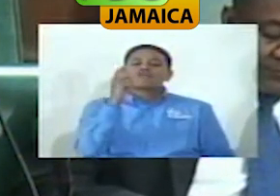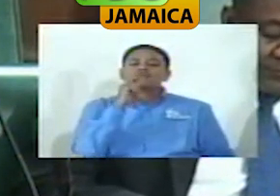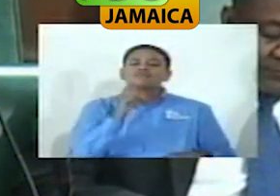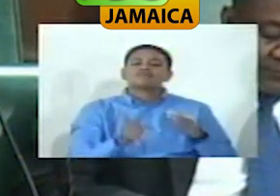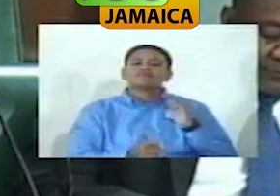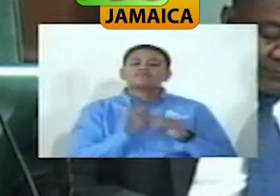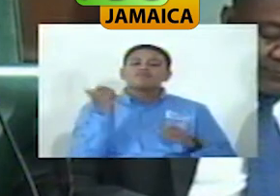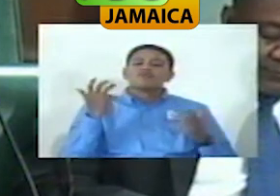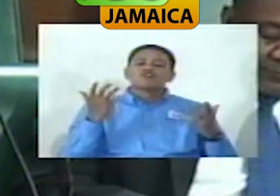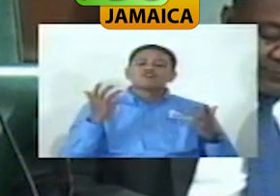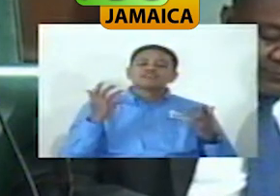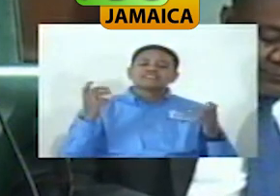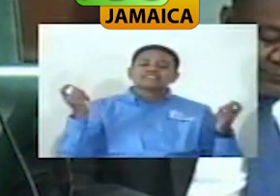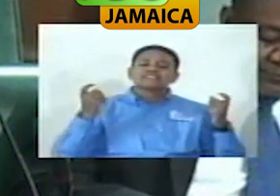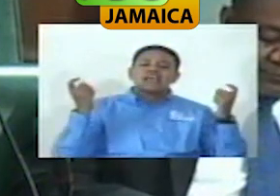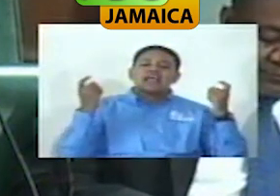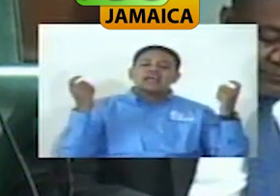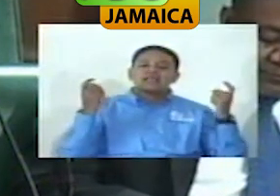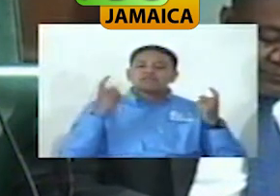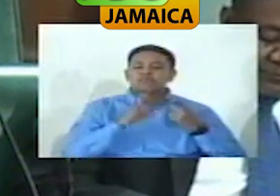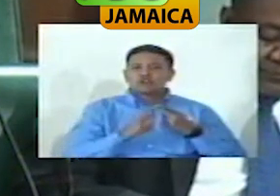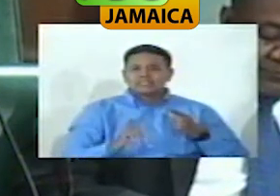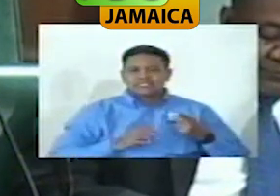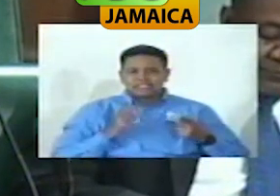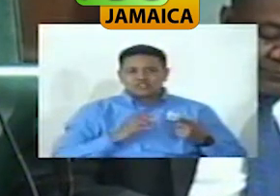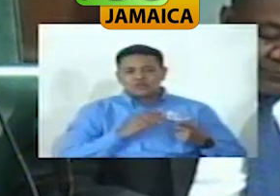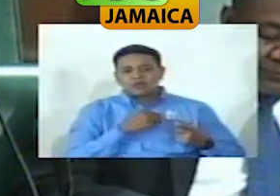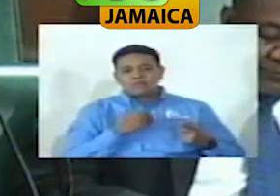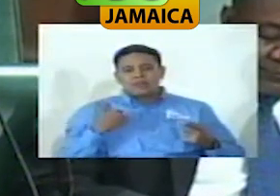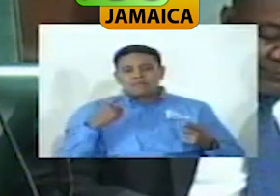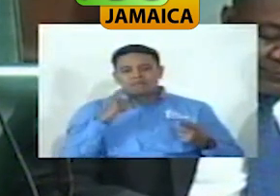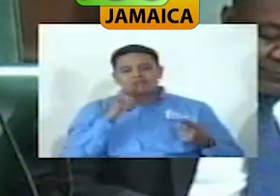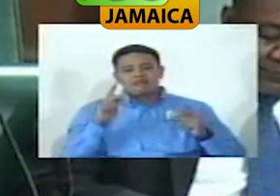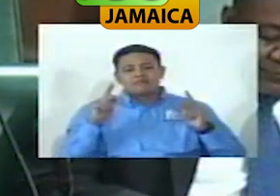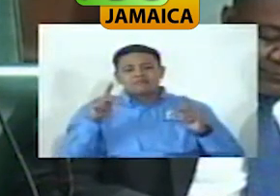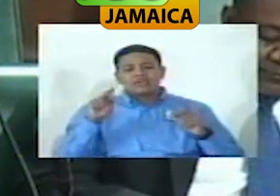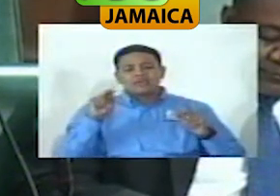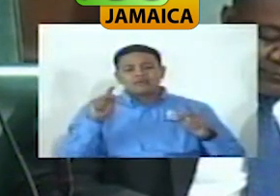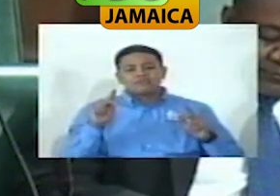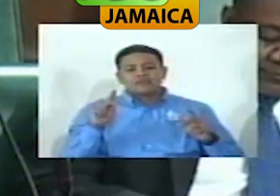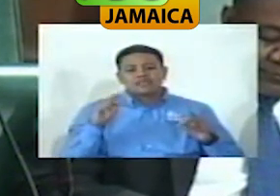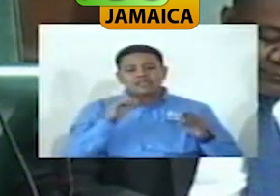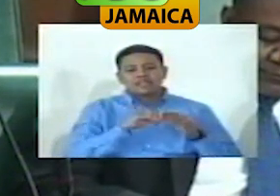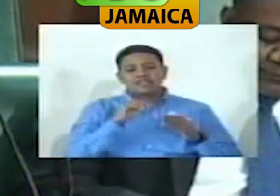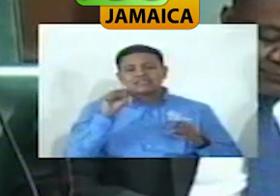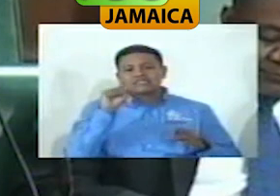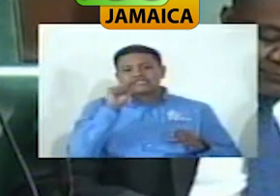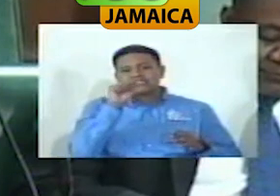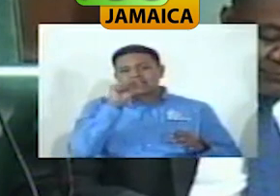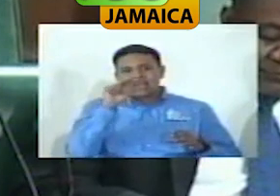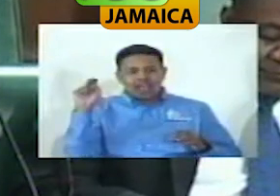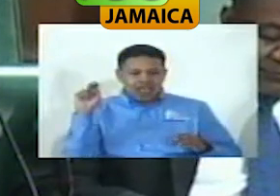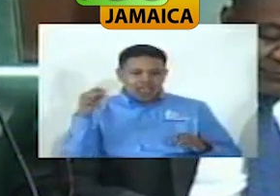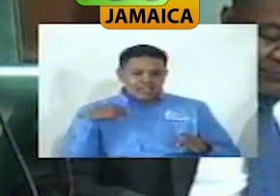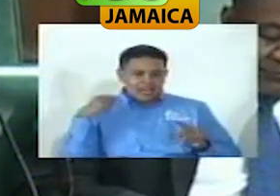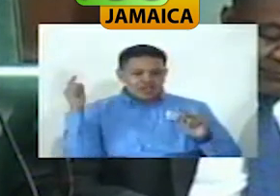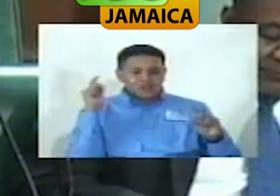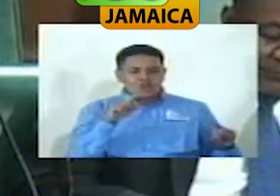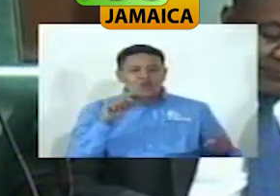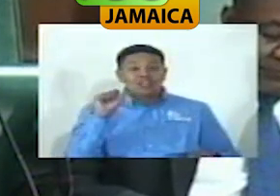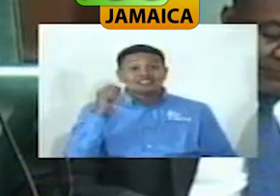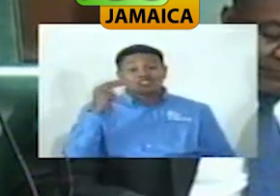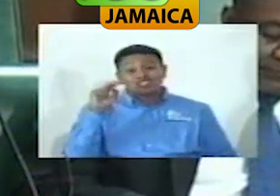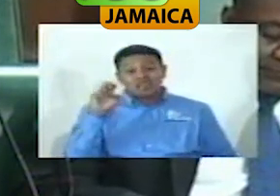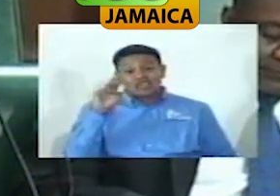most celebrated and distinguished members of the People's National Party in St. Anne. And